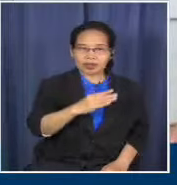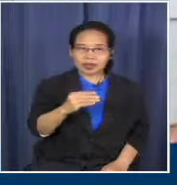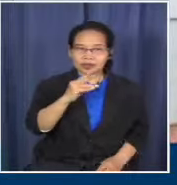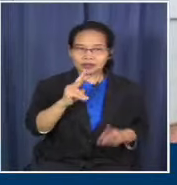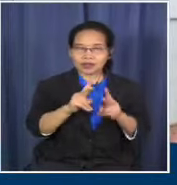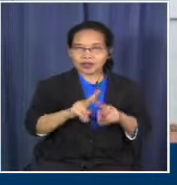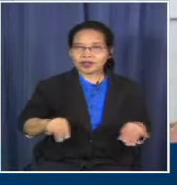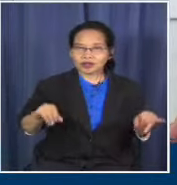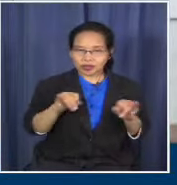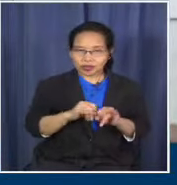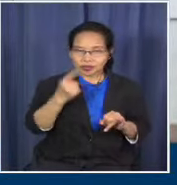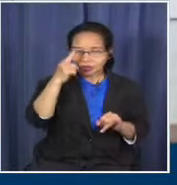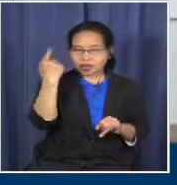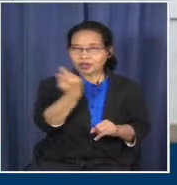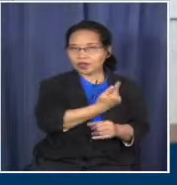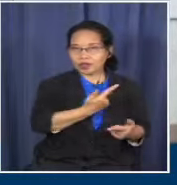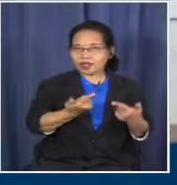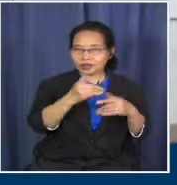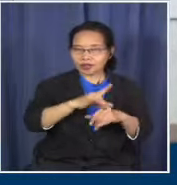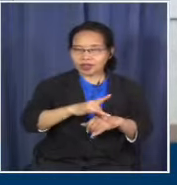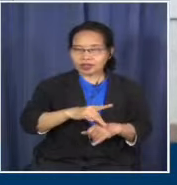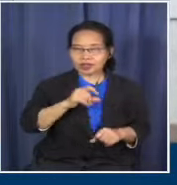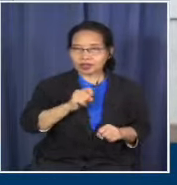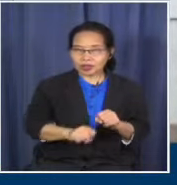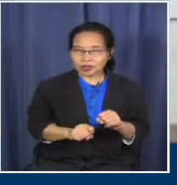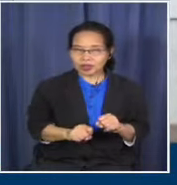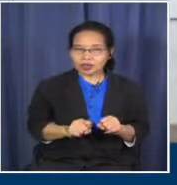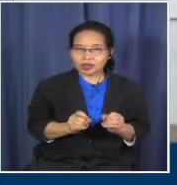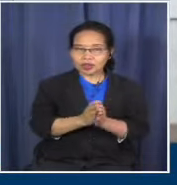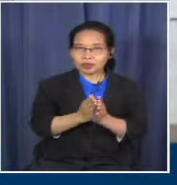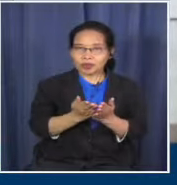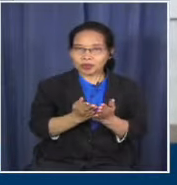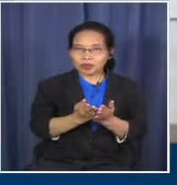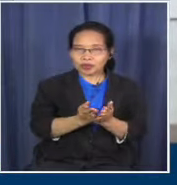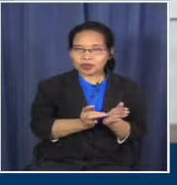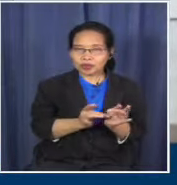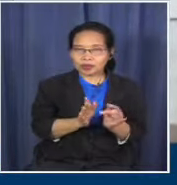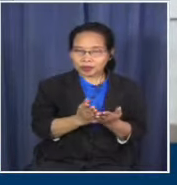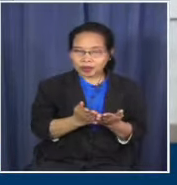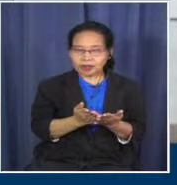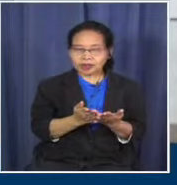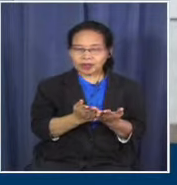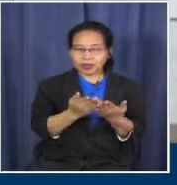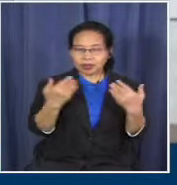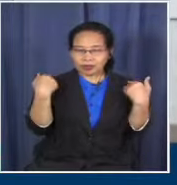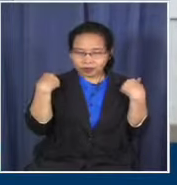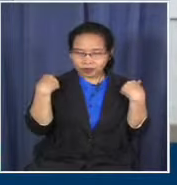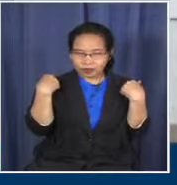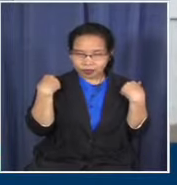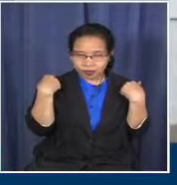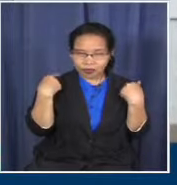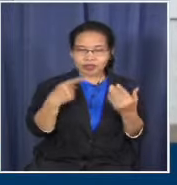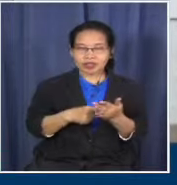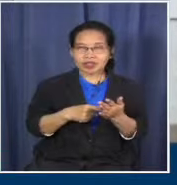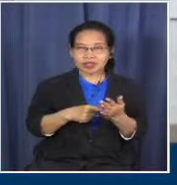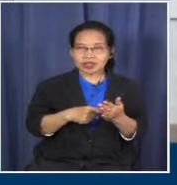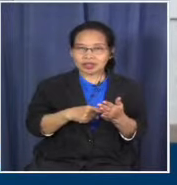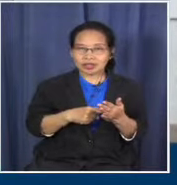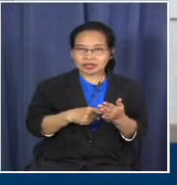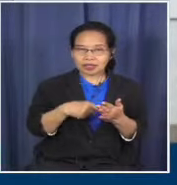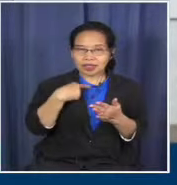very important for our life on earth. That's why the book of the Bible have this